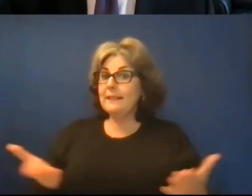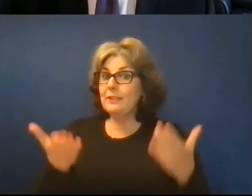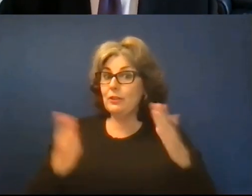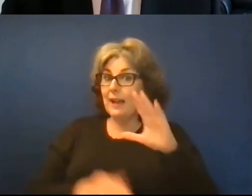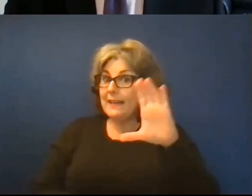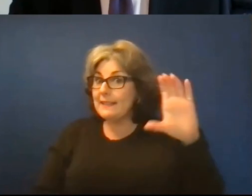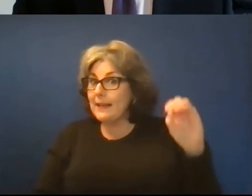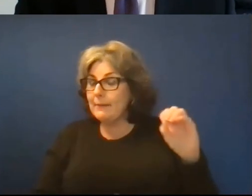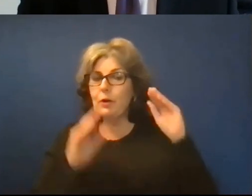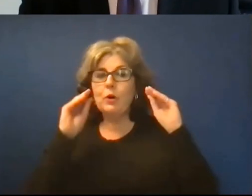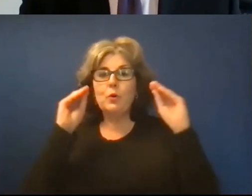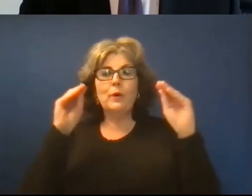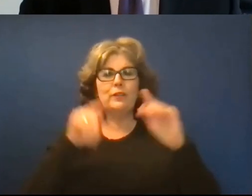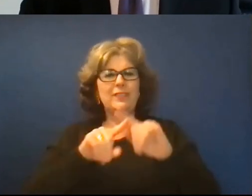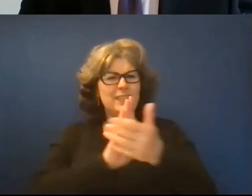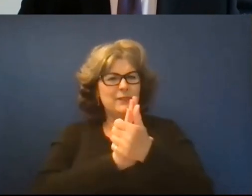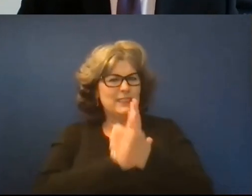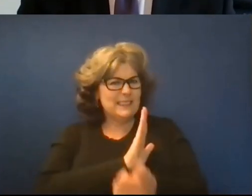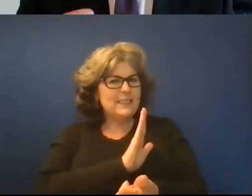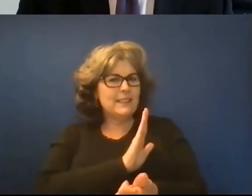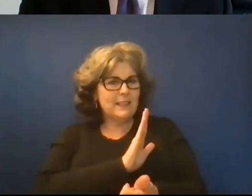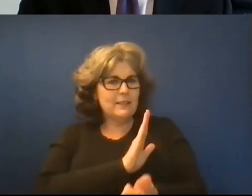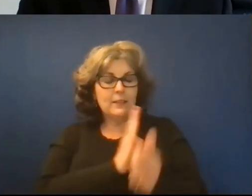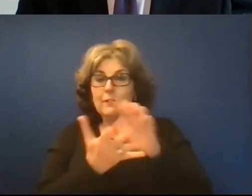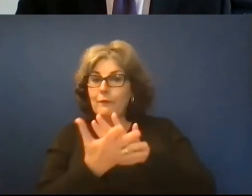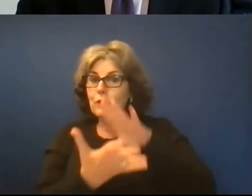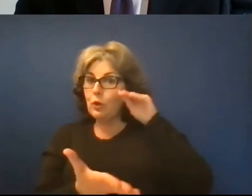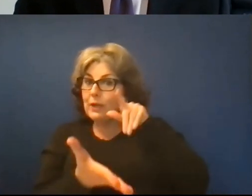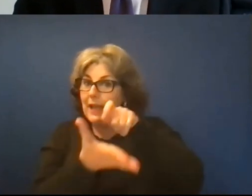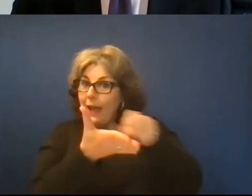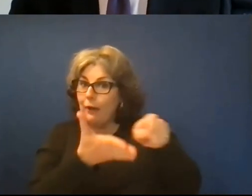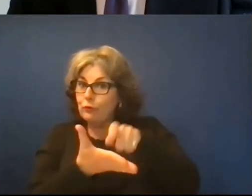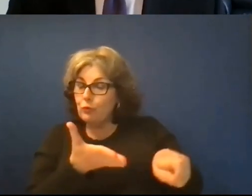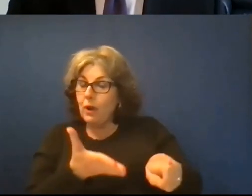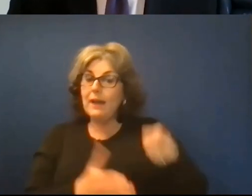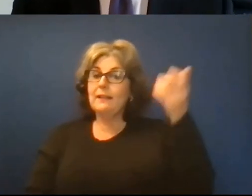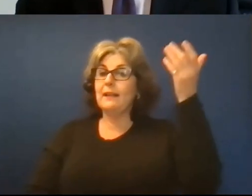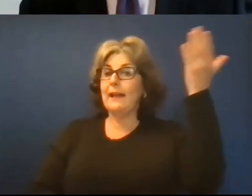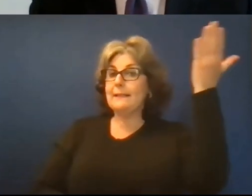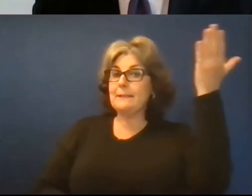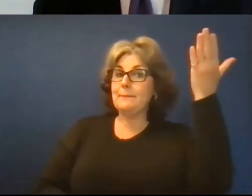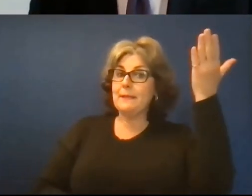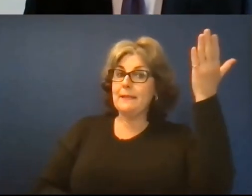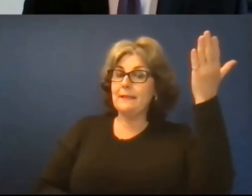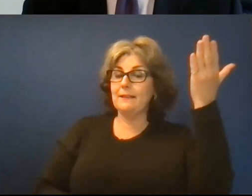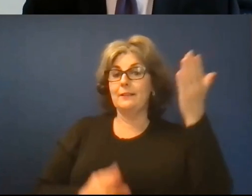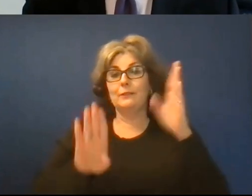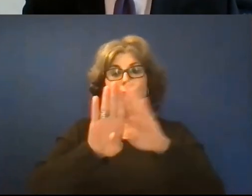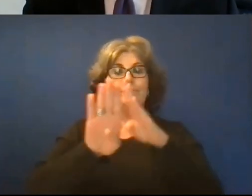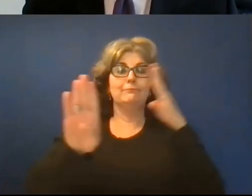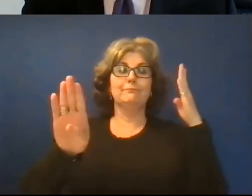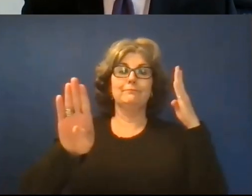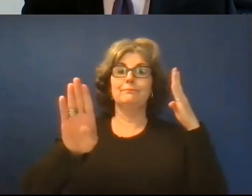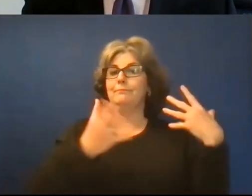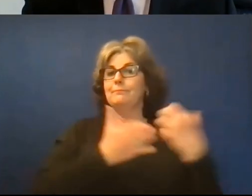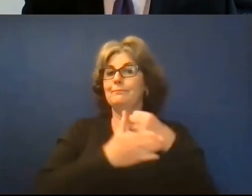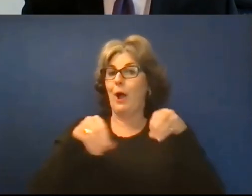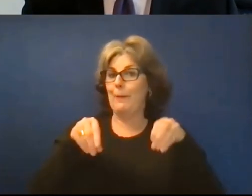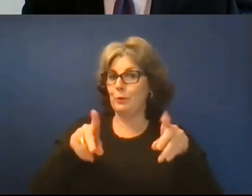company are practical skills for learning how to write and speak to open doors for